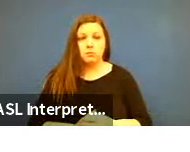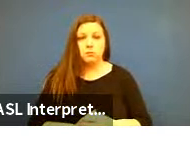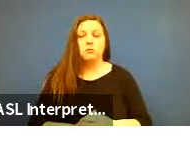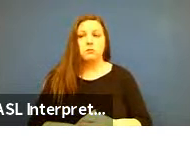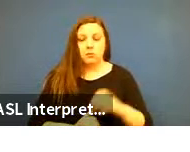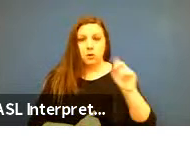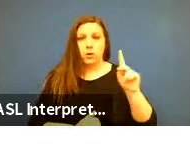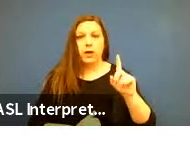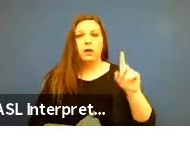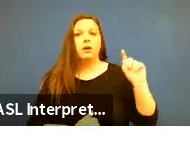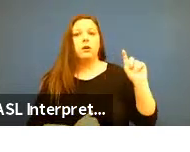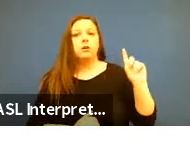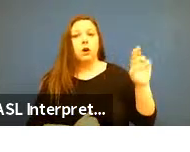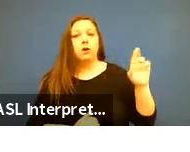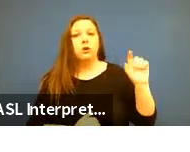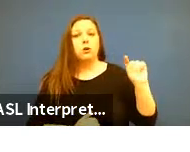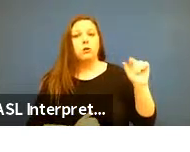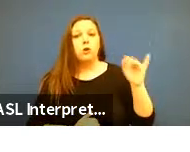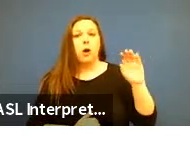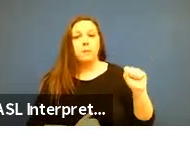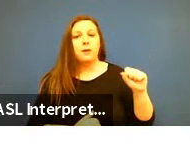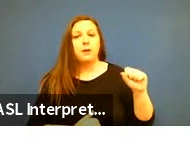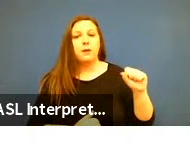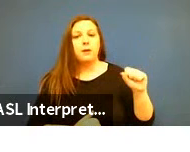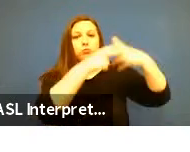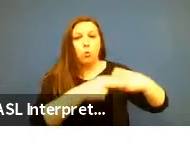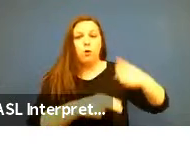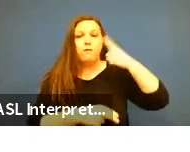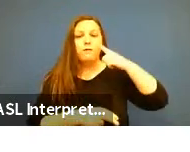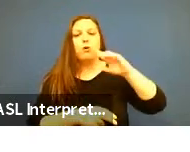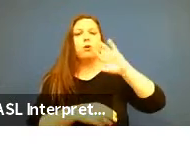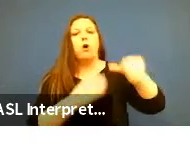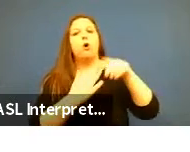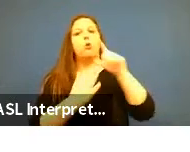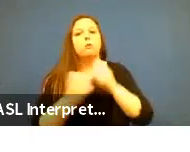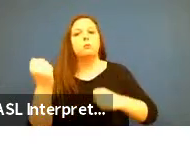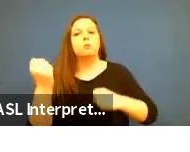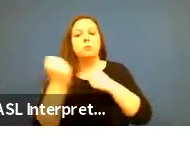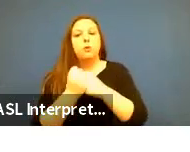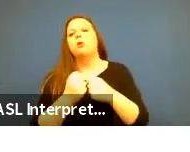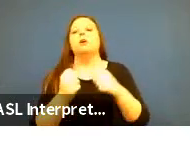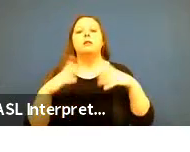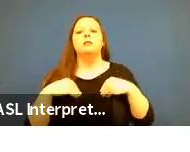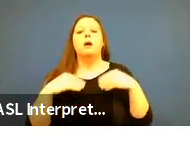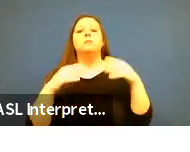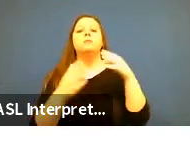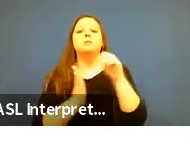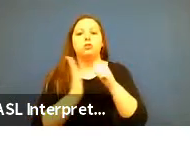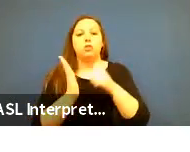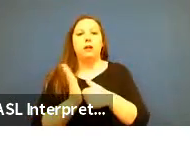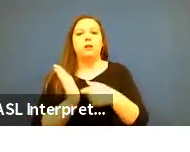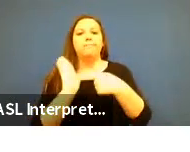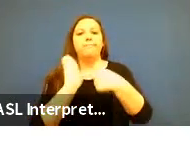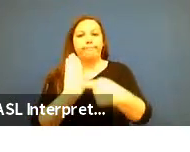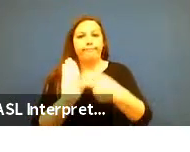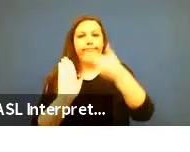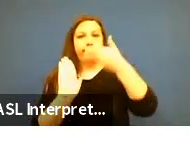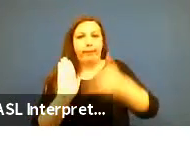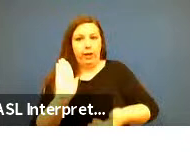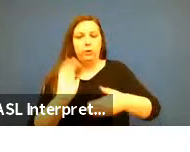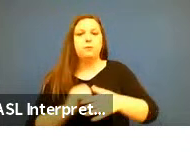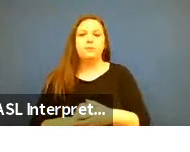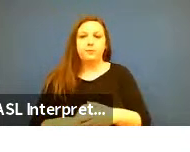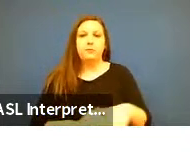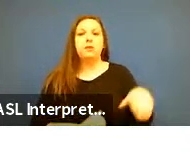Okay, Dr. Thomas, if you would take roll for all in favor of adopting the agenda as listed before us. Yes,